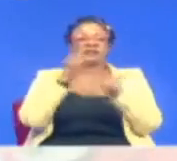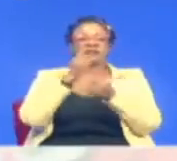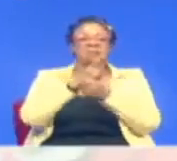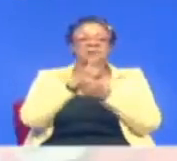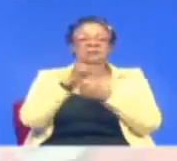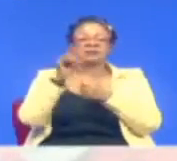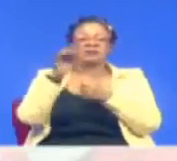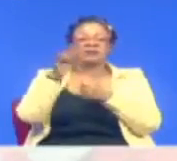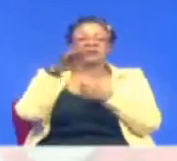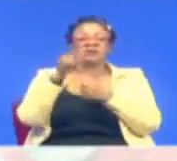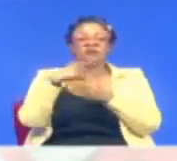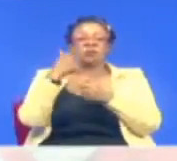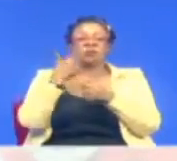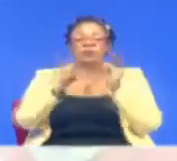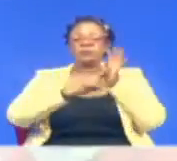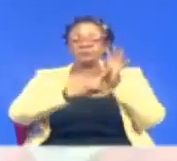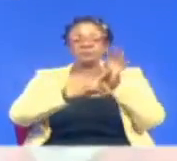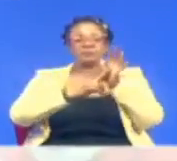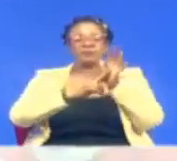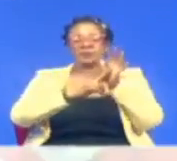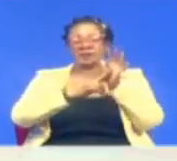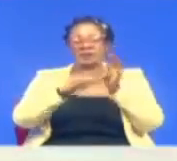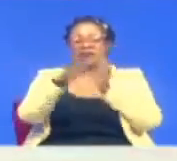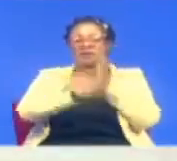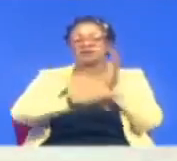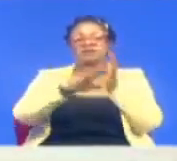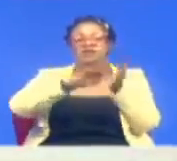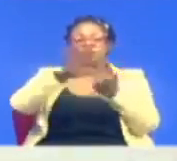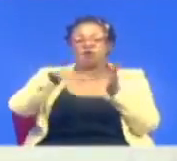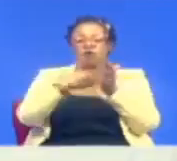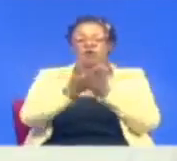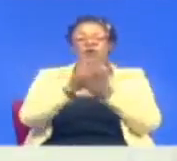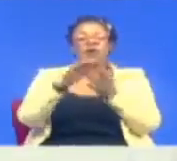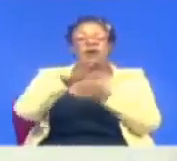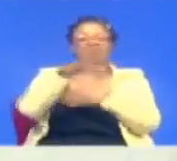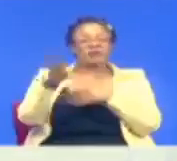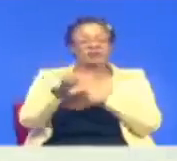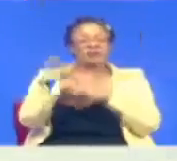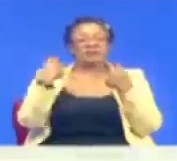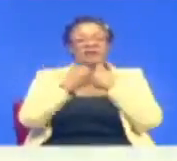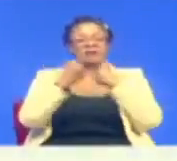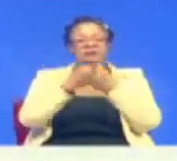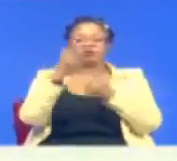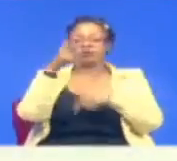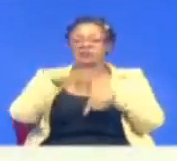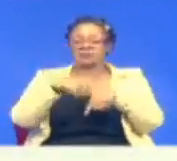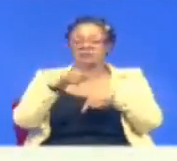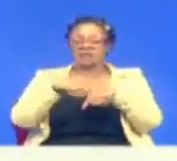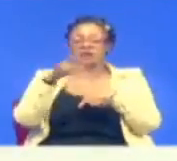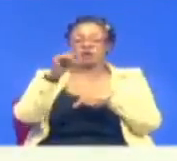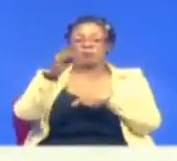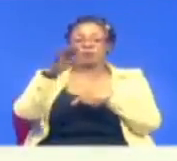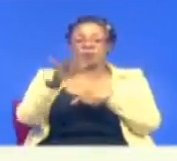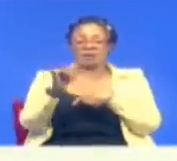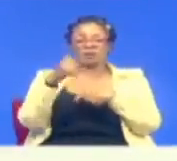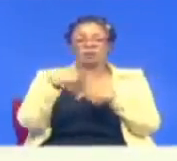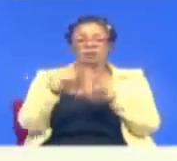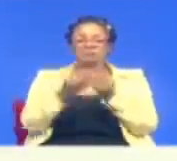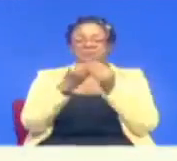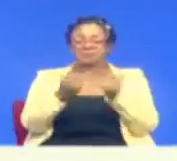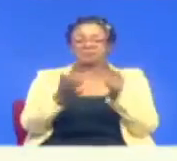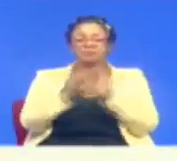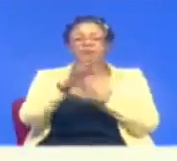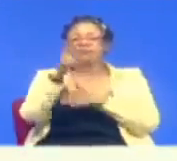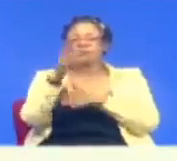Kangangi, who has represented the country at the All Africa Games on 3 occasions and twice at the Commonwealth Games, will cycle alongside